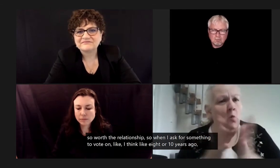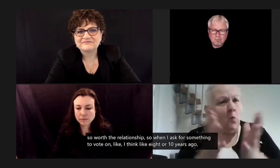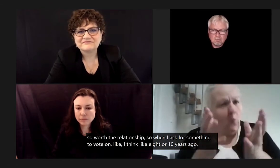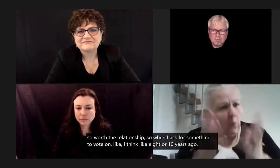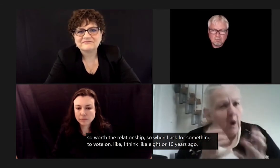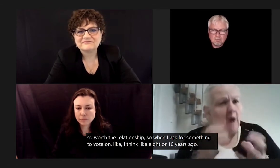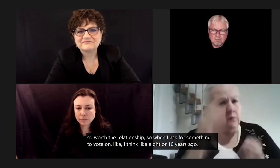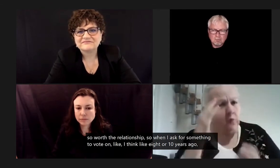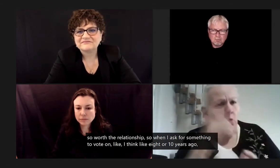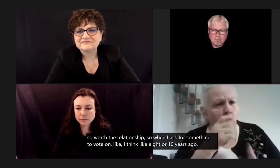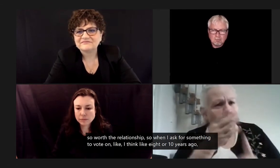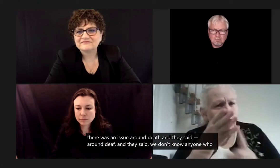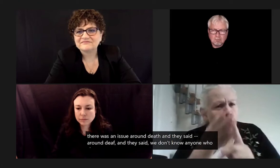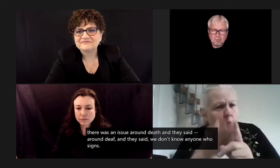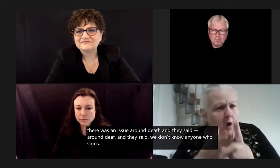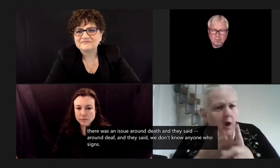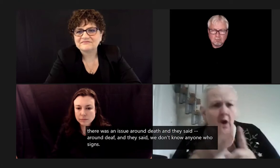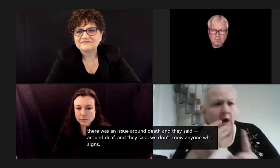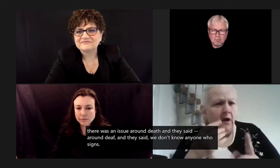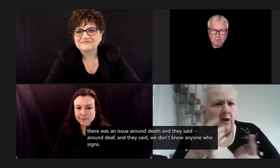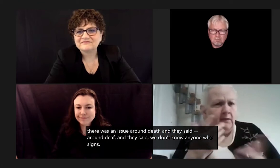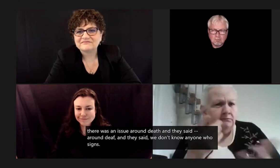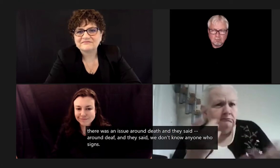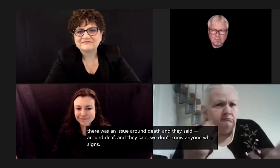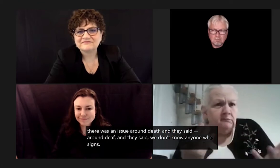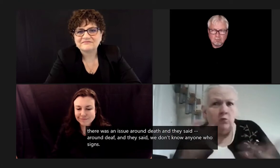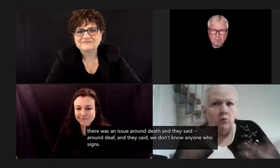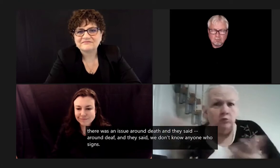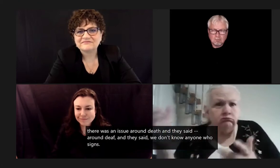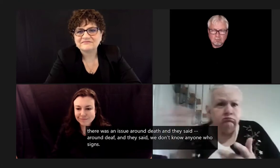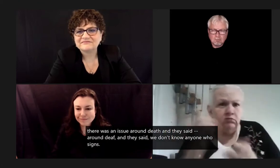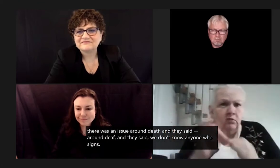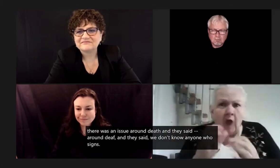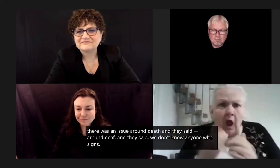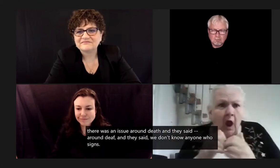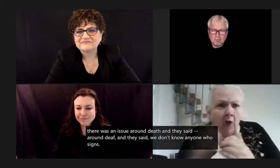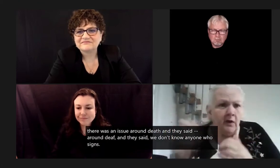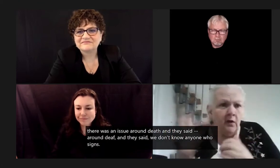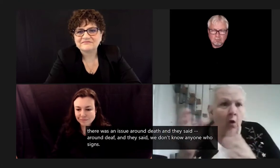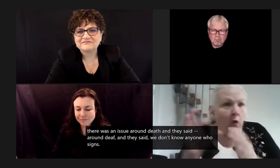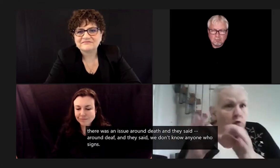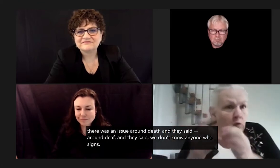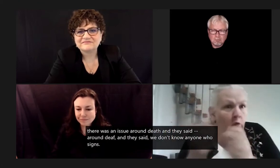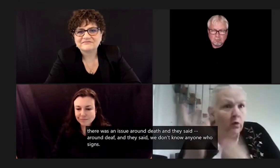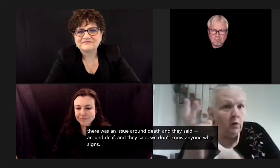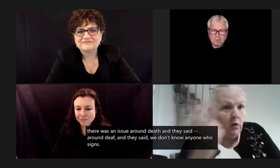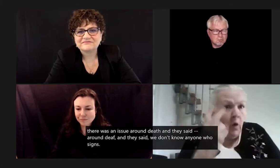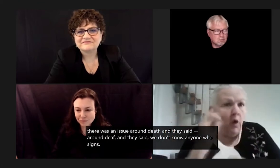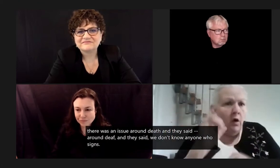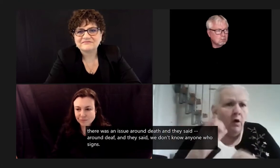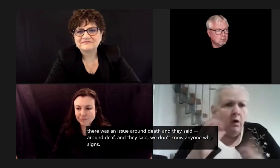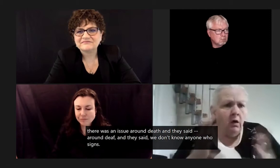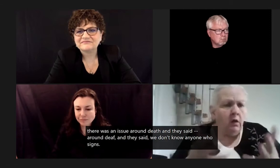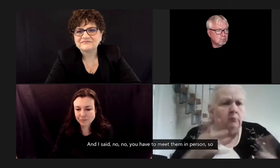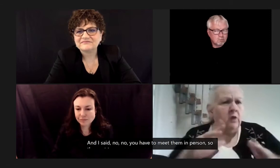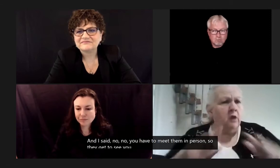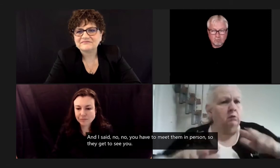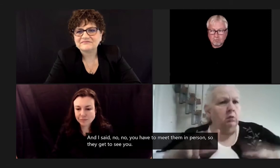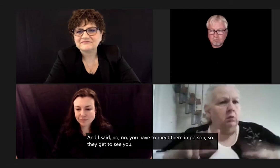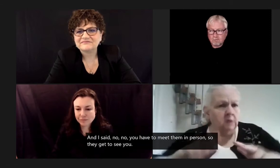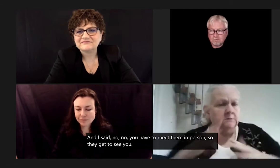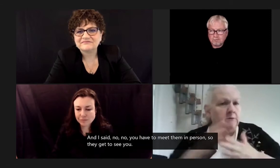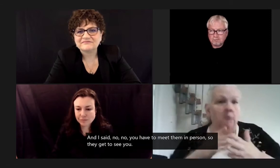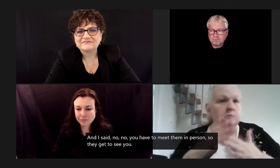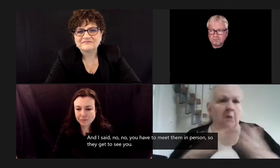them in person. So they want to get to know you. They see you signing, bring an interpreter. And then